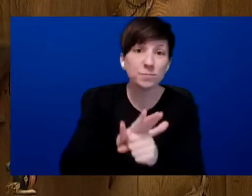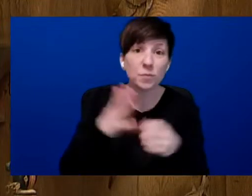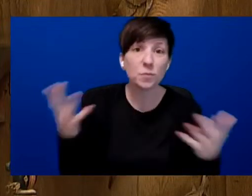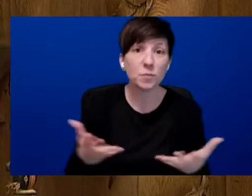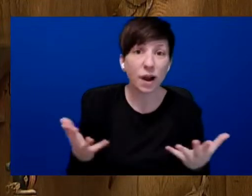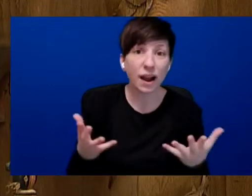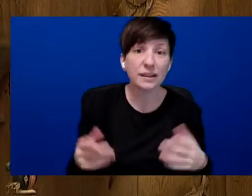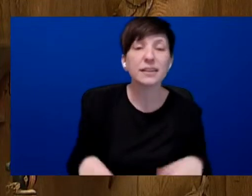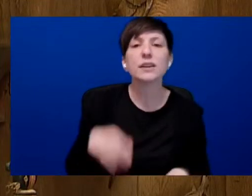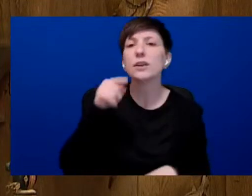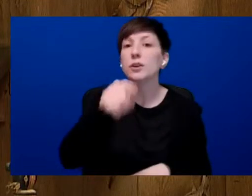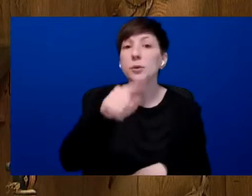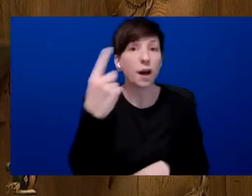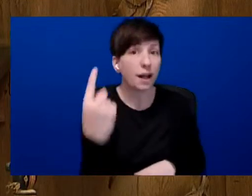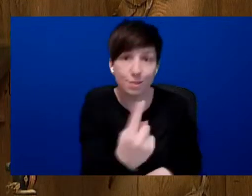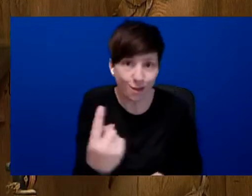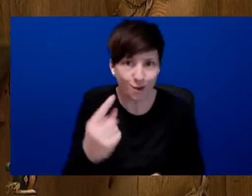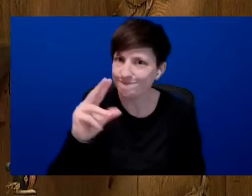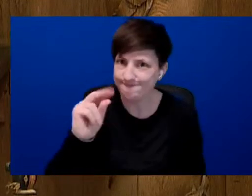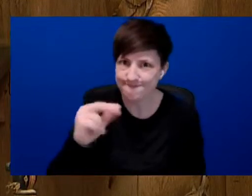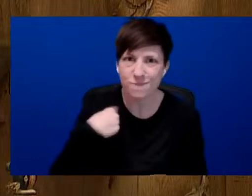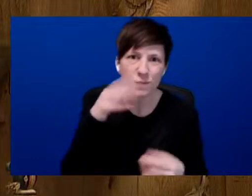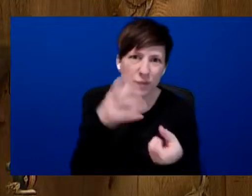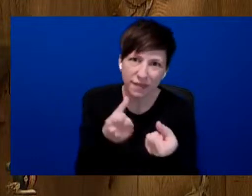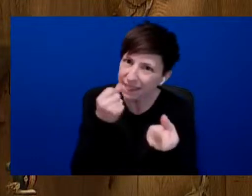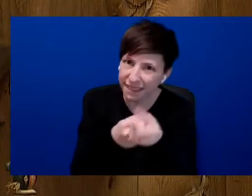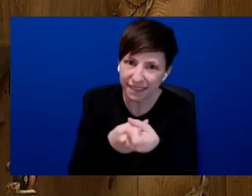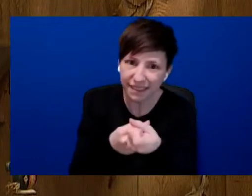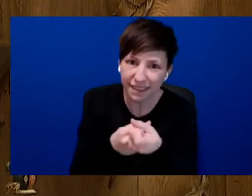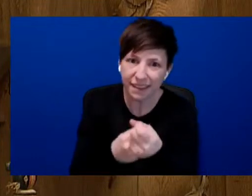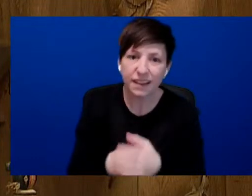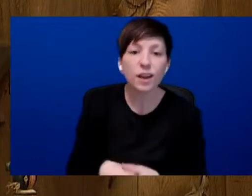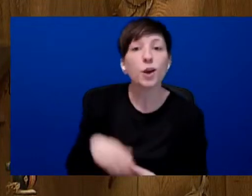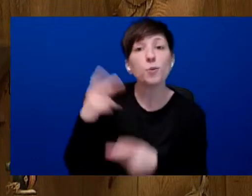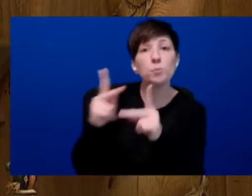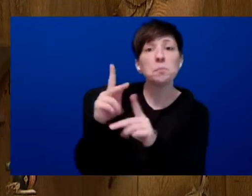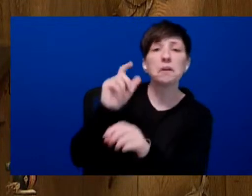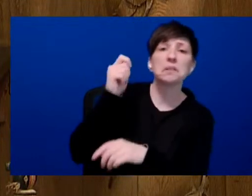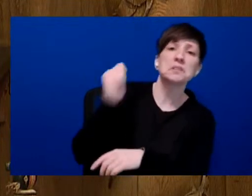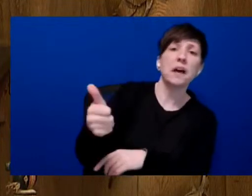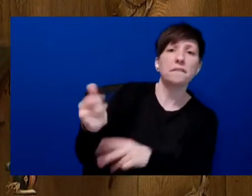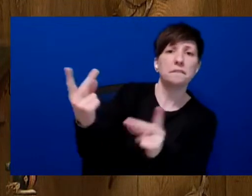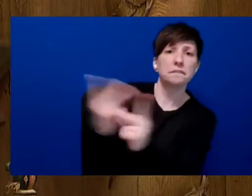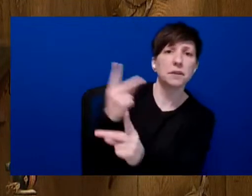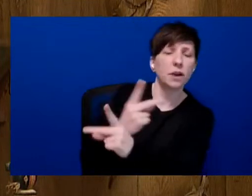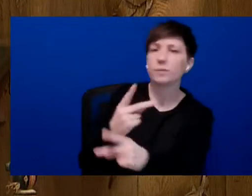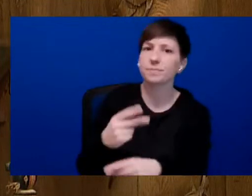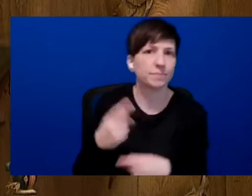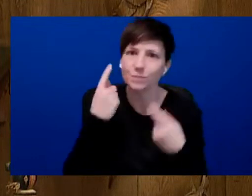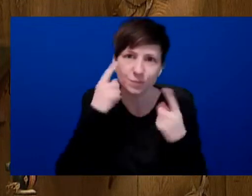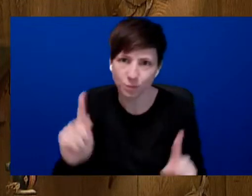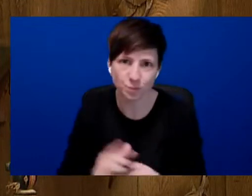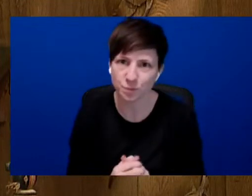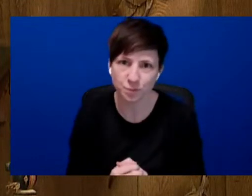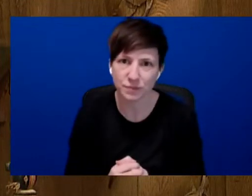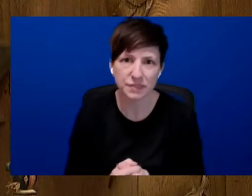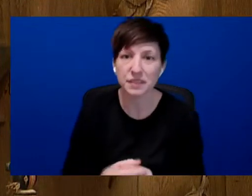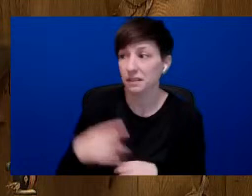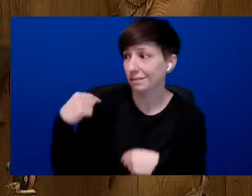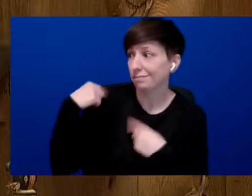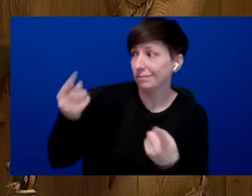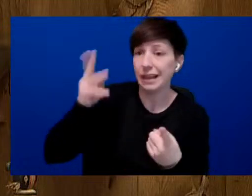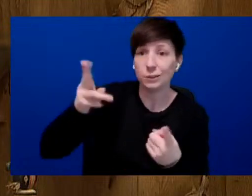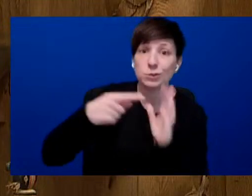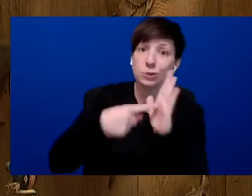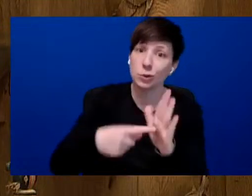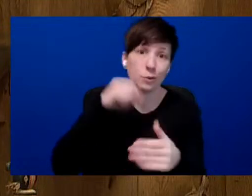alone. Because leaving people to fend for themselves does not work. It did not work before, and it will not work